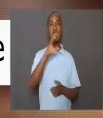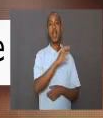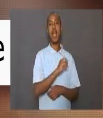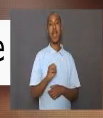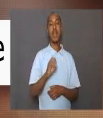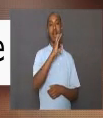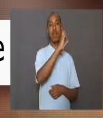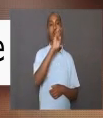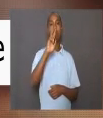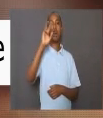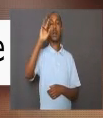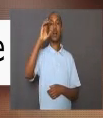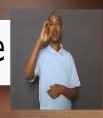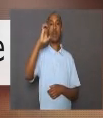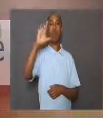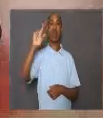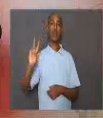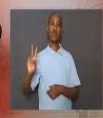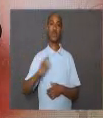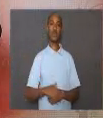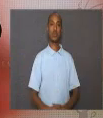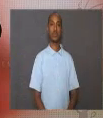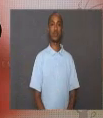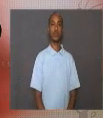and copper 2 chloride.